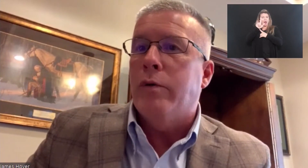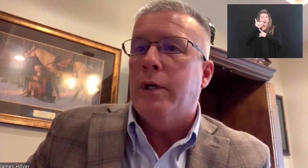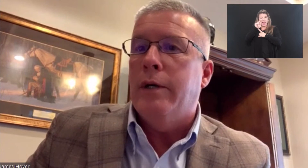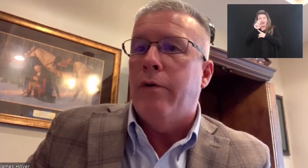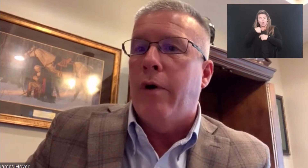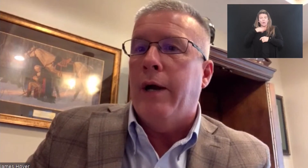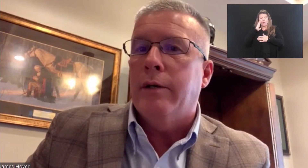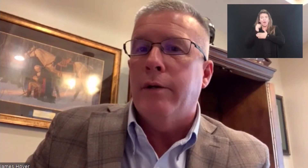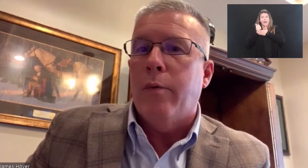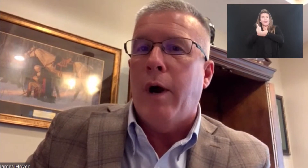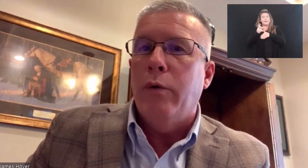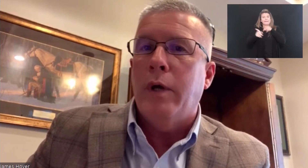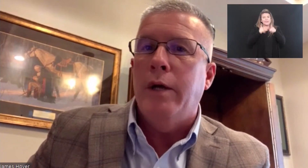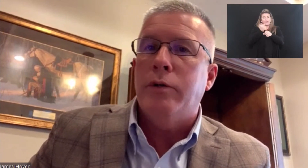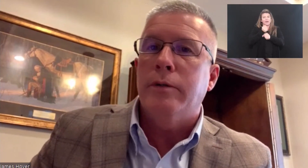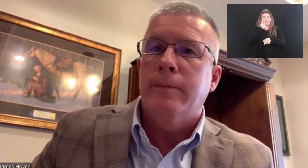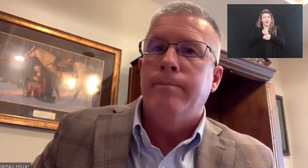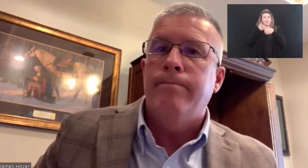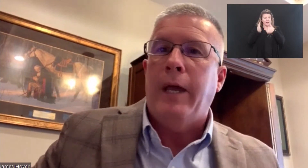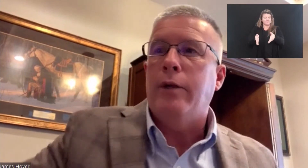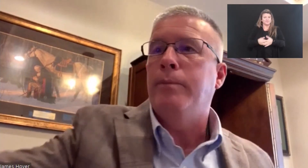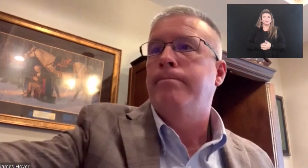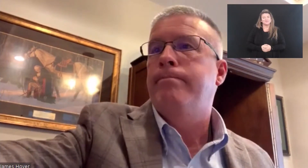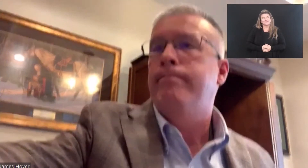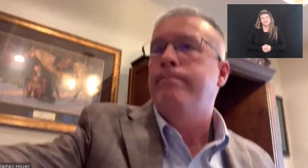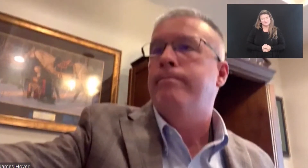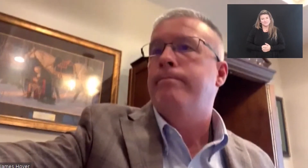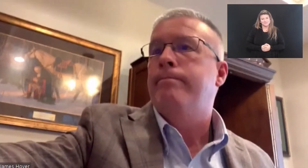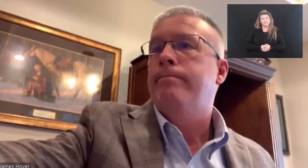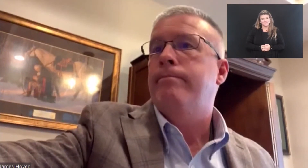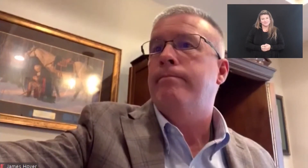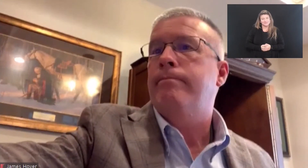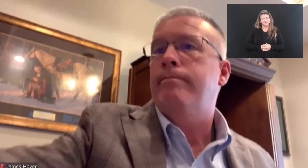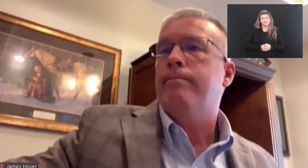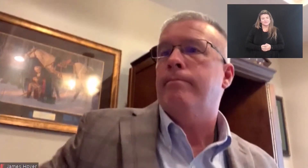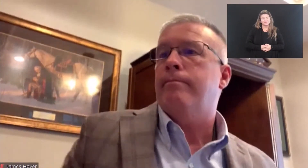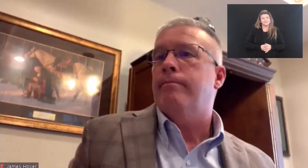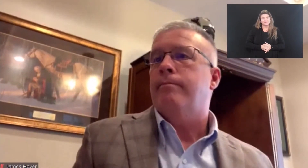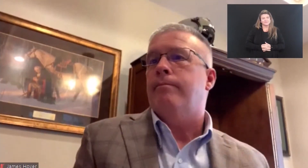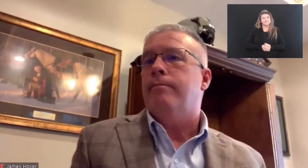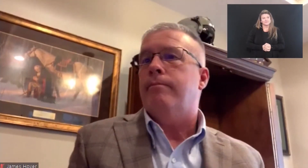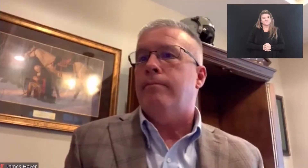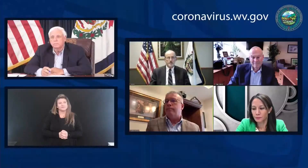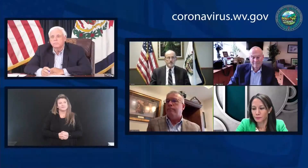help folks get directed to the right locations. Thank you.